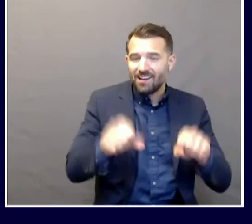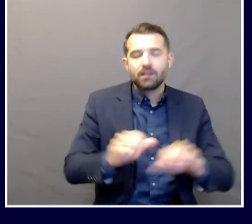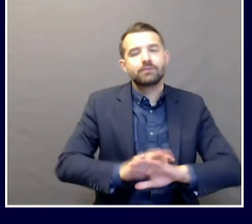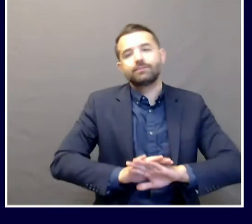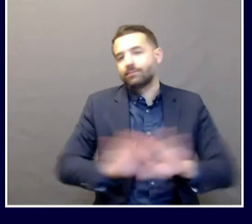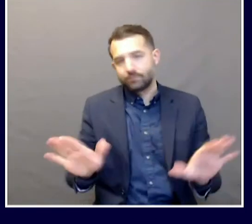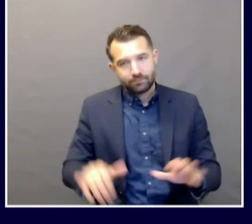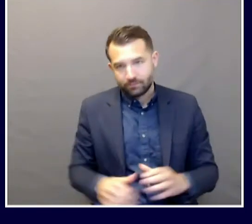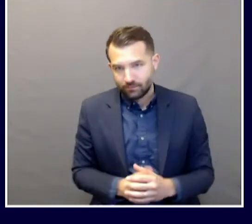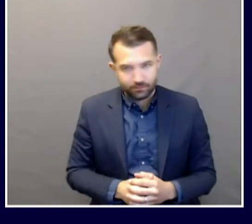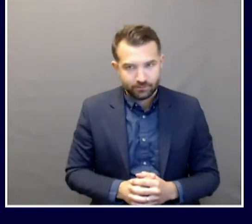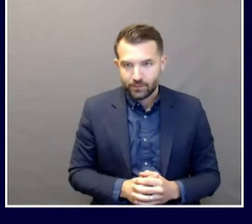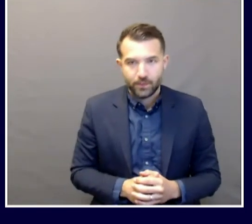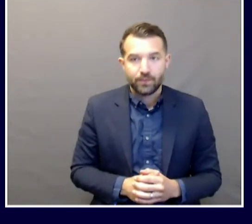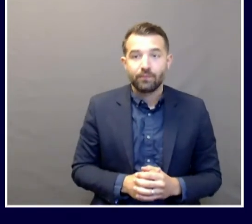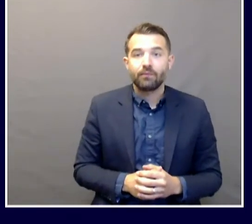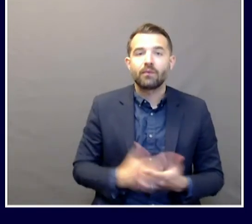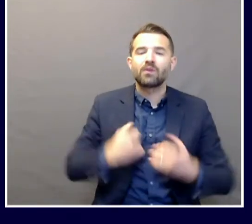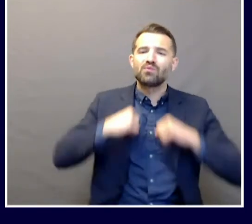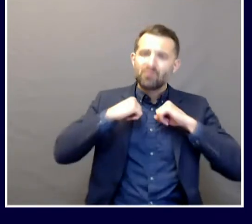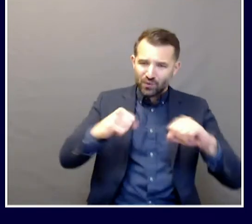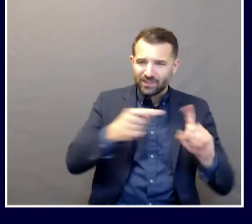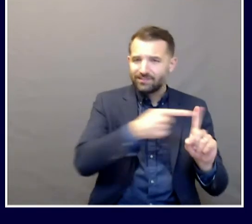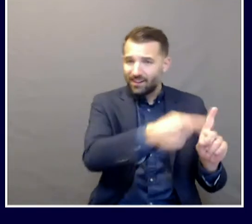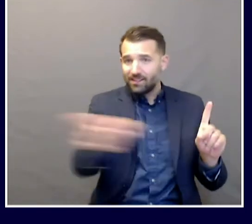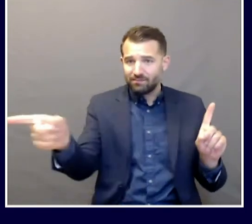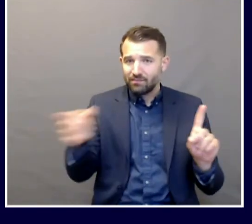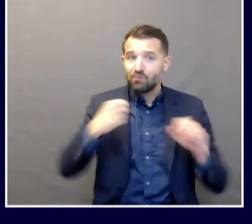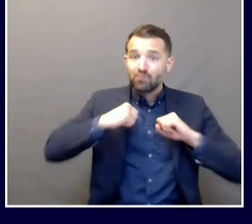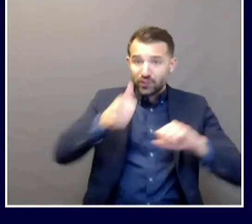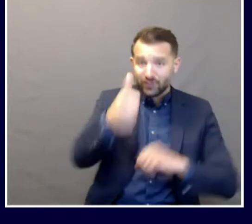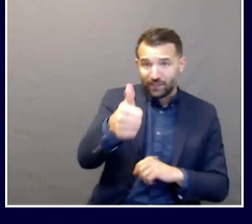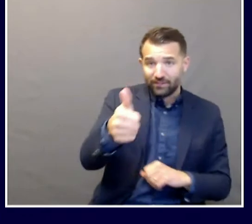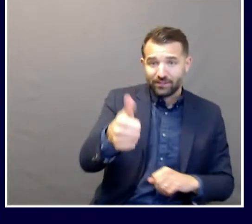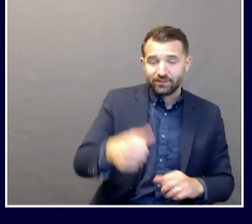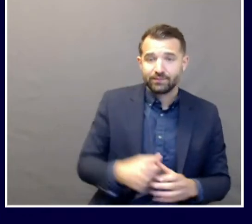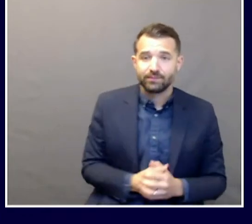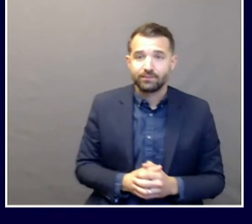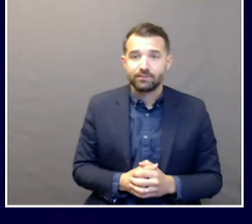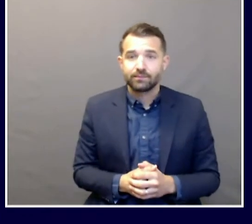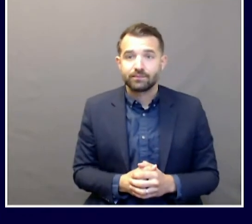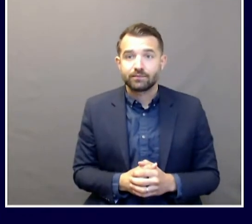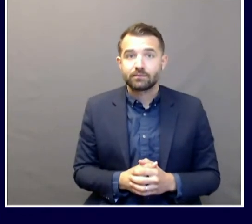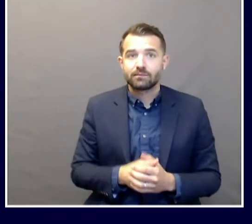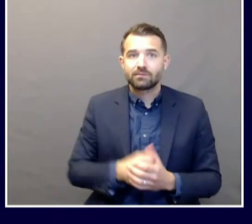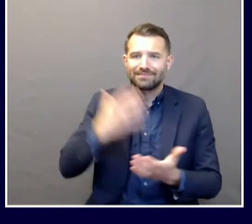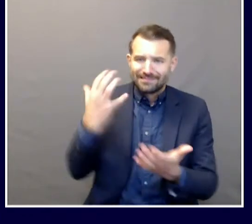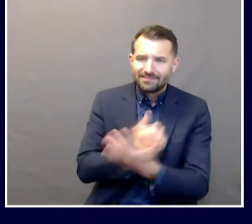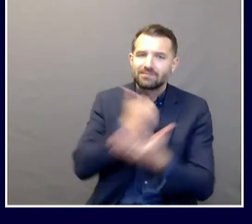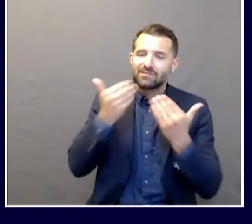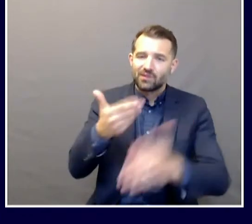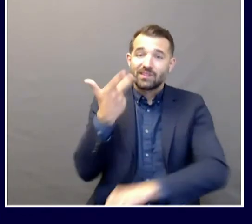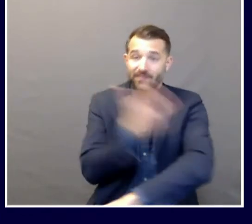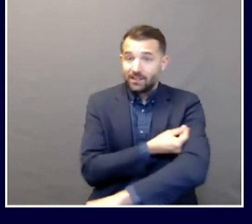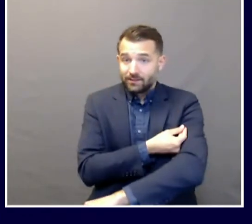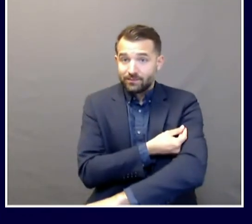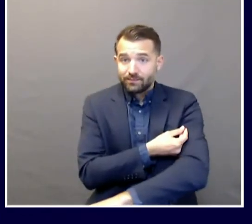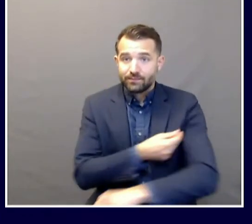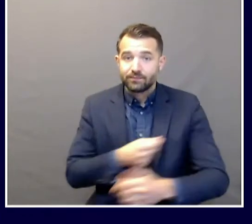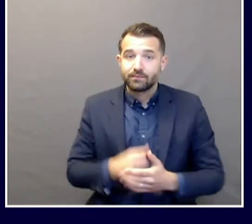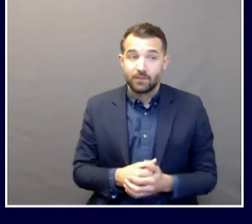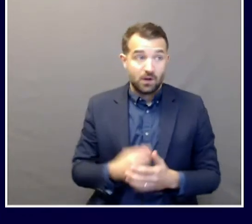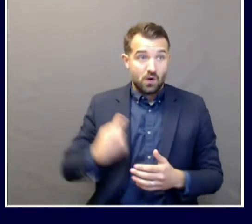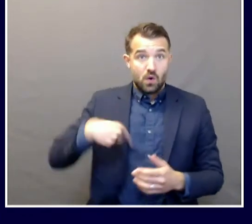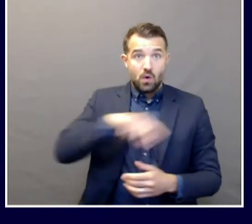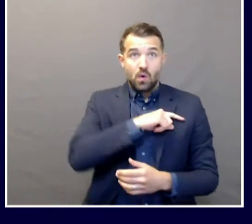teens and their 20s, 30s, and 40s to take a second to go get a shot. we're doing everything we can to make